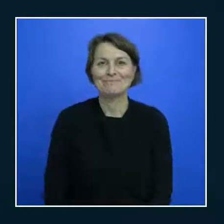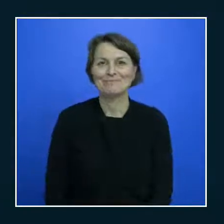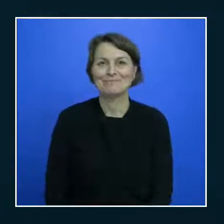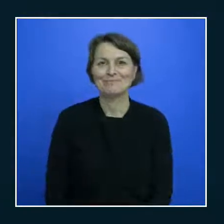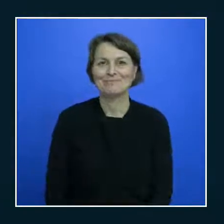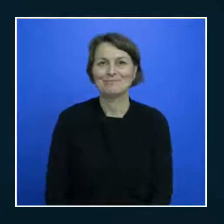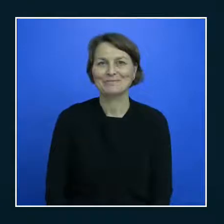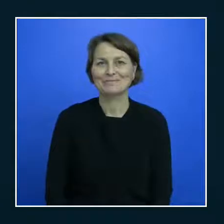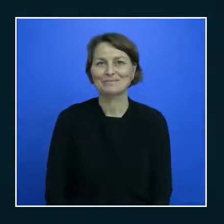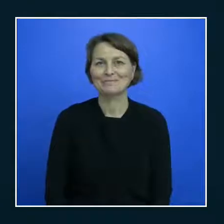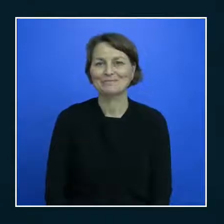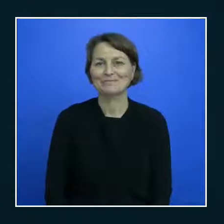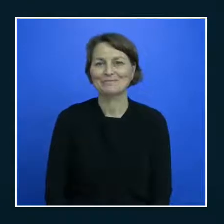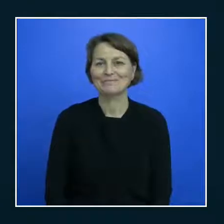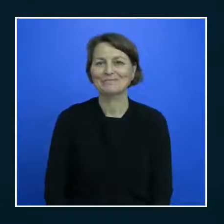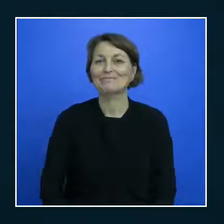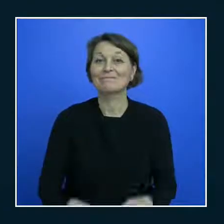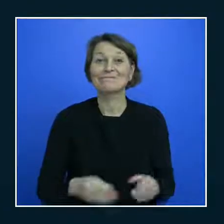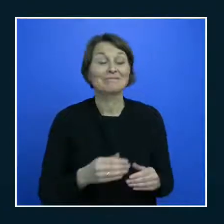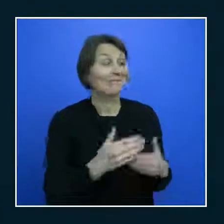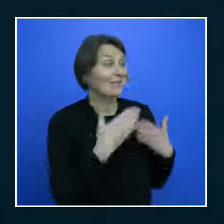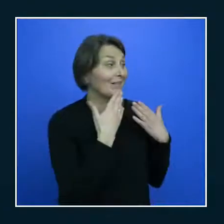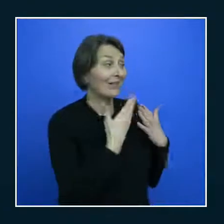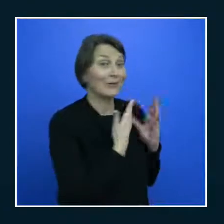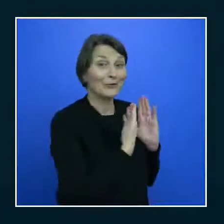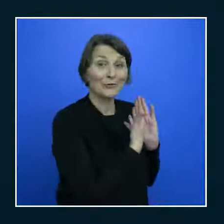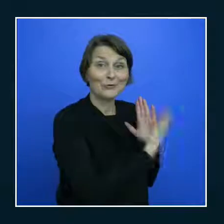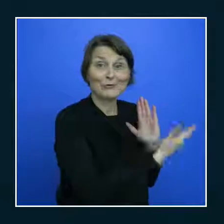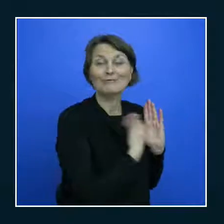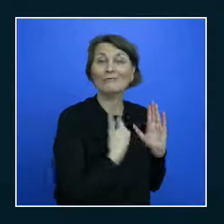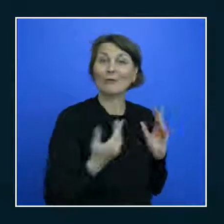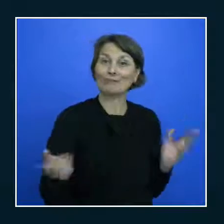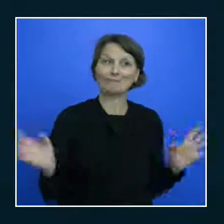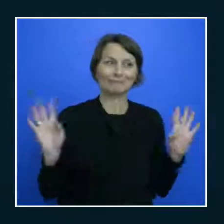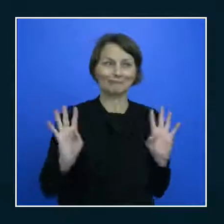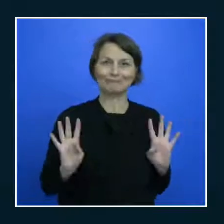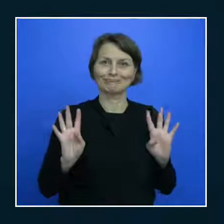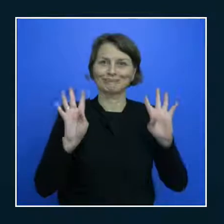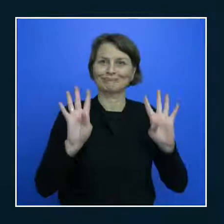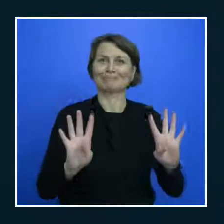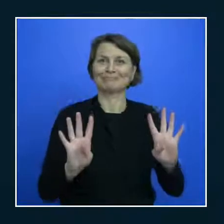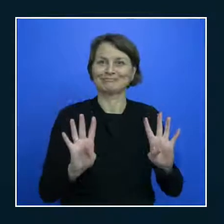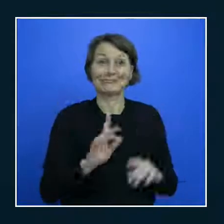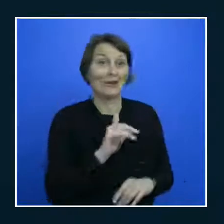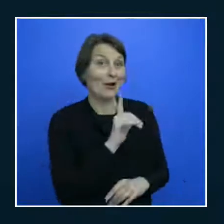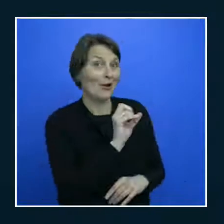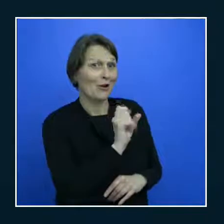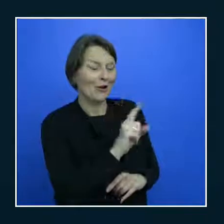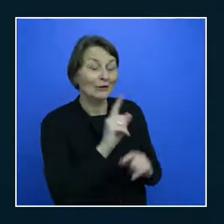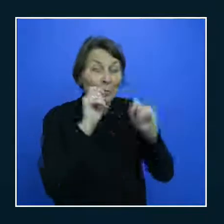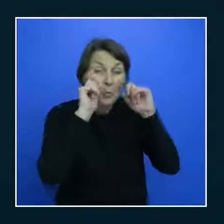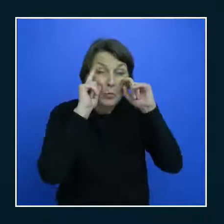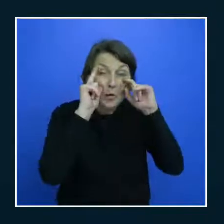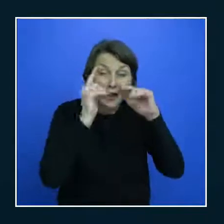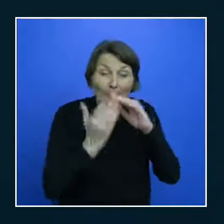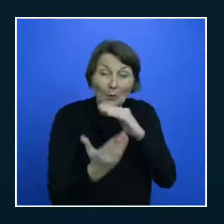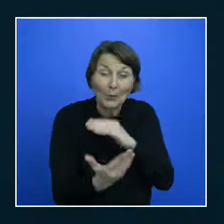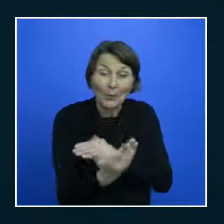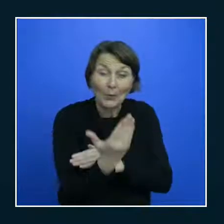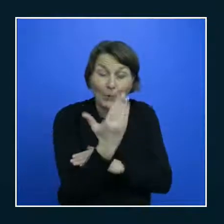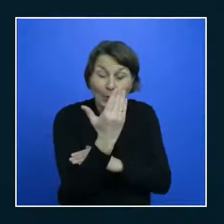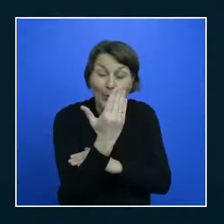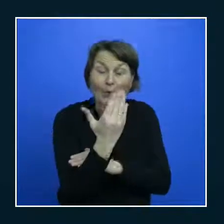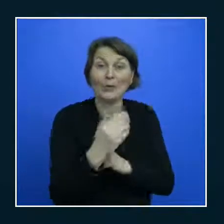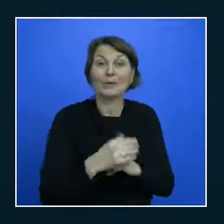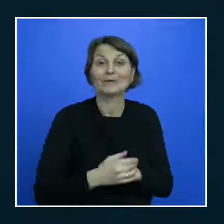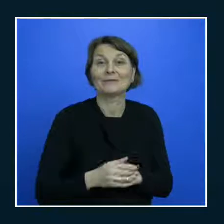Cool. Then thank you so much for joining us. Lars, for waking up very early on your birthday yesterday, which